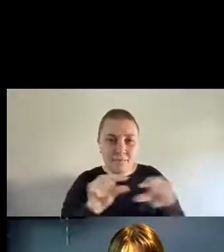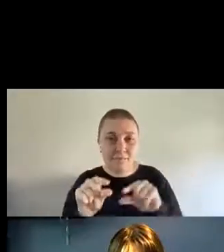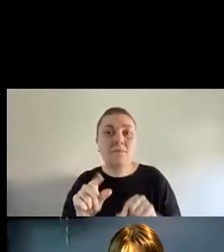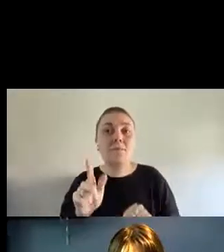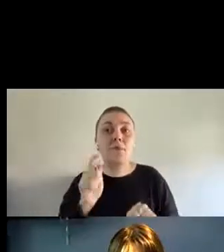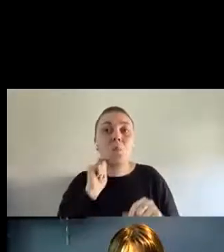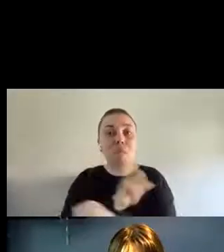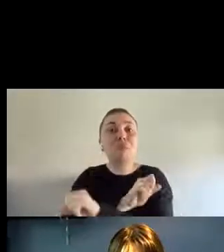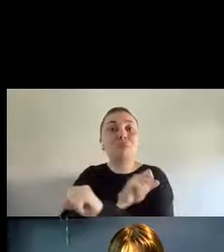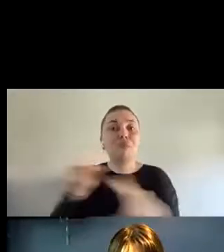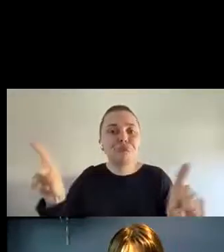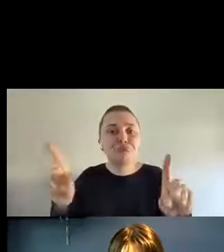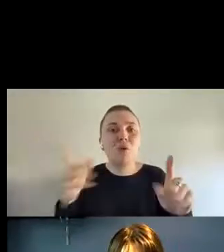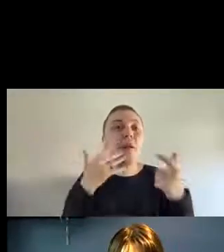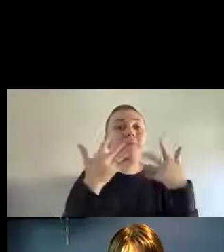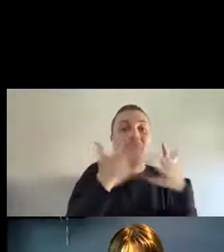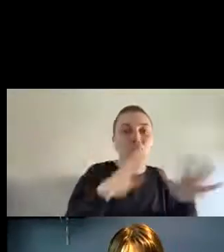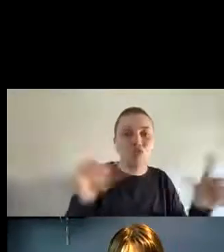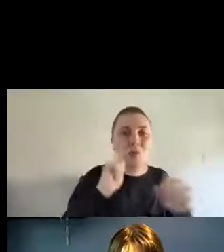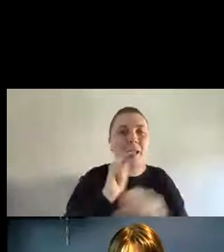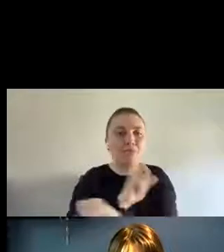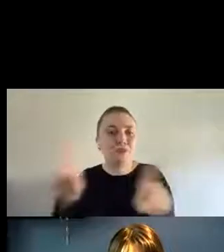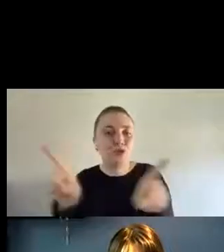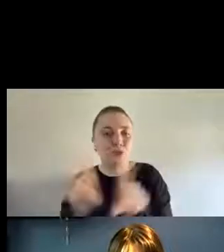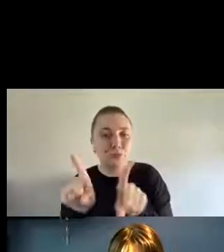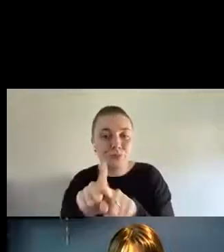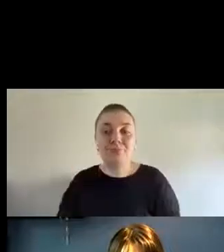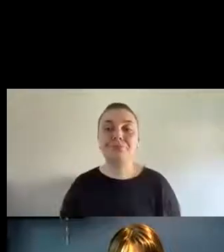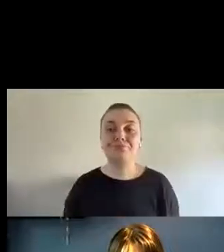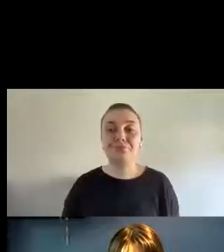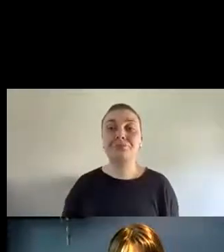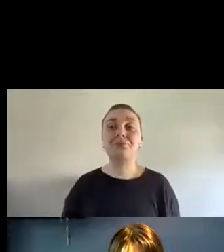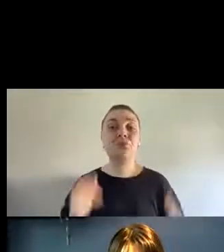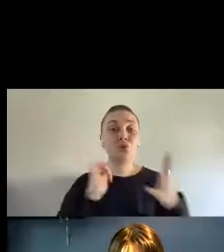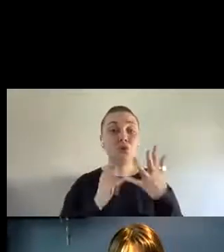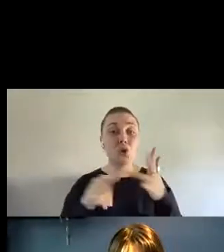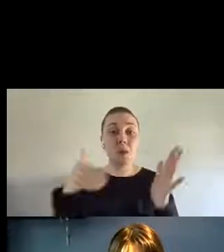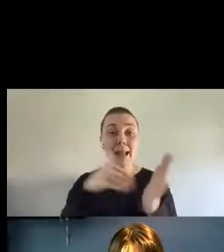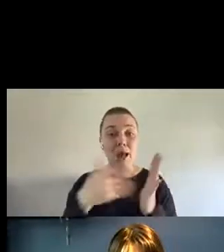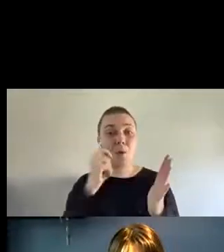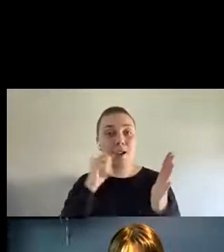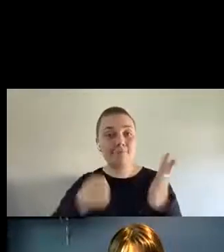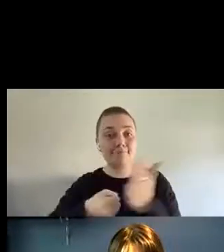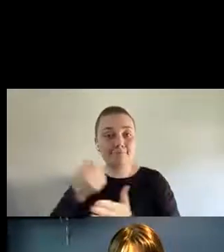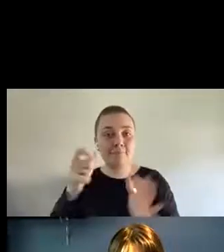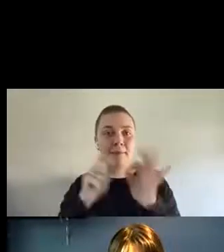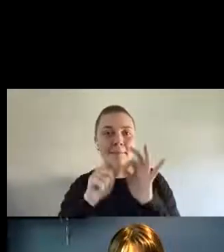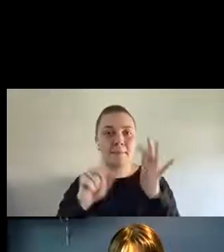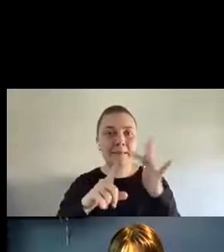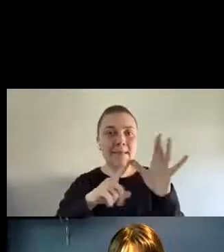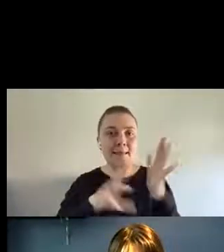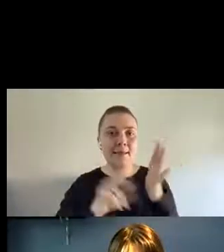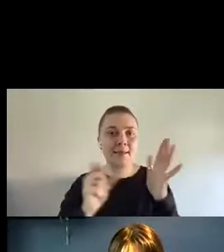out to you following this session. So I'm going to hand back now to Bianca.